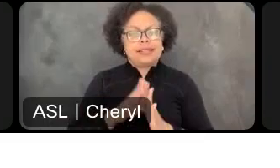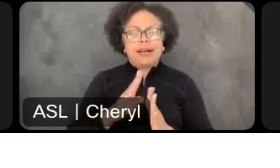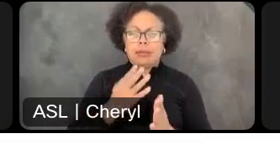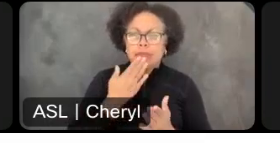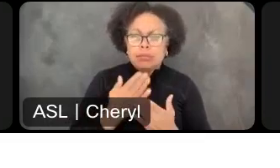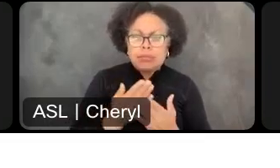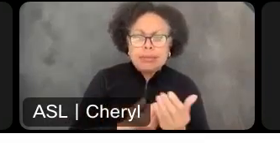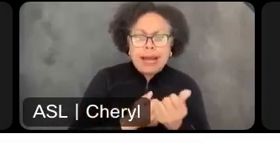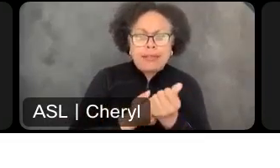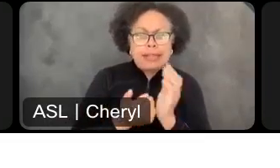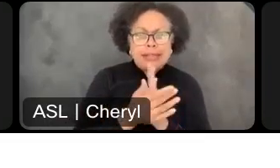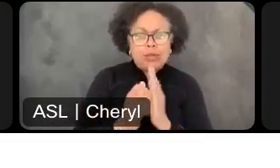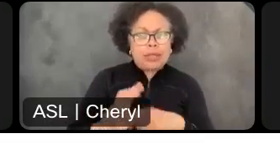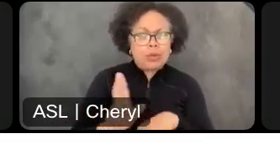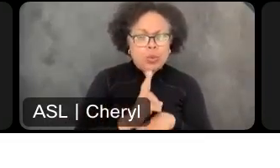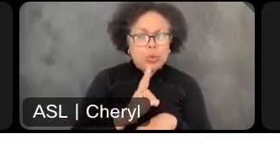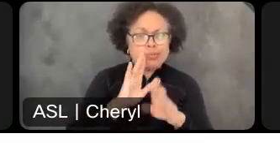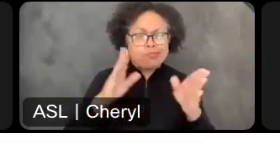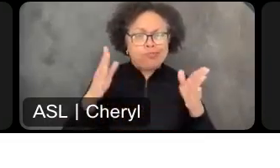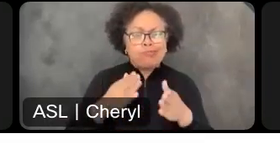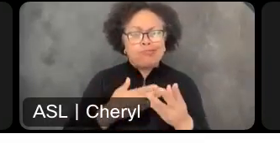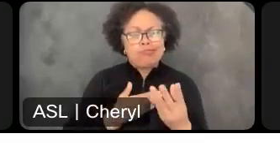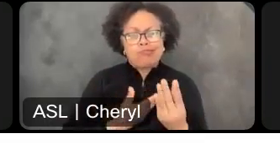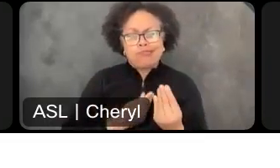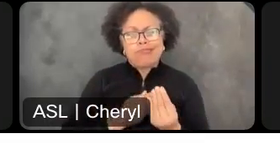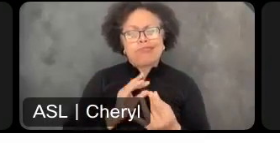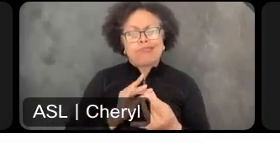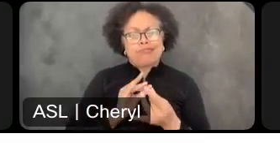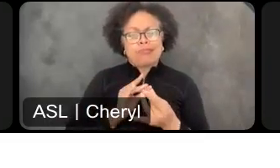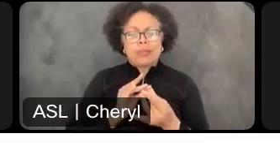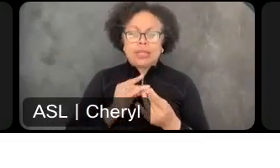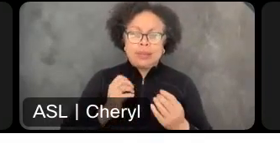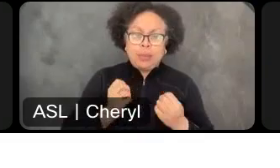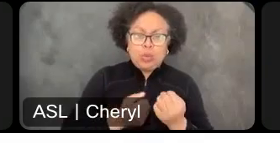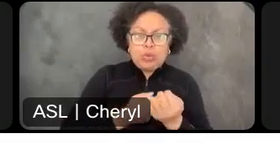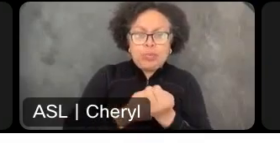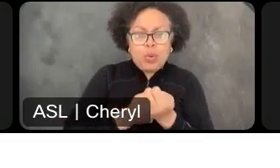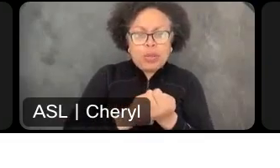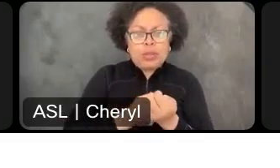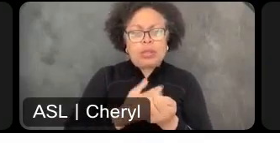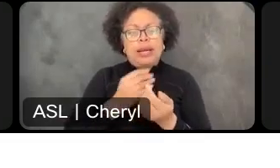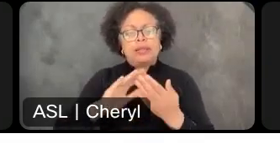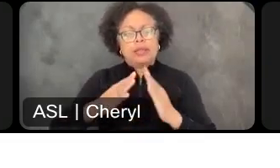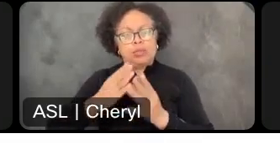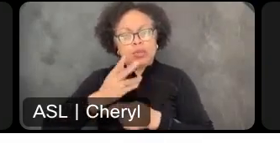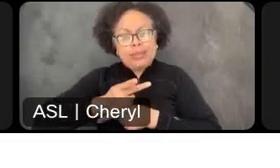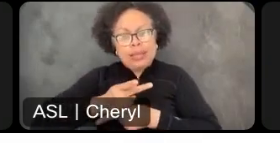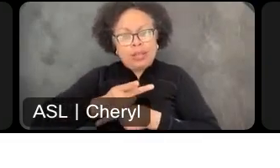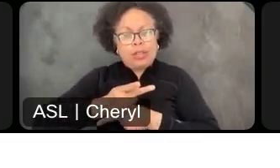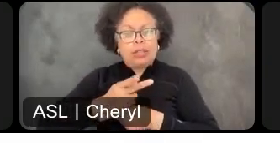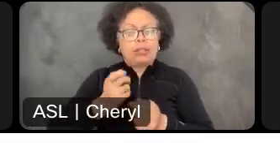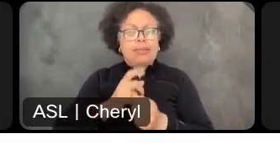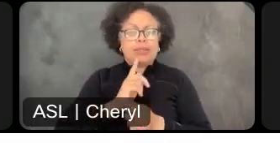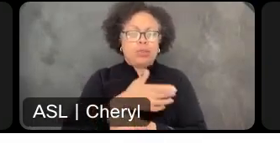skills centered on compassionate relationships, emotional support, and community care to empower those